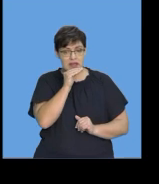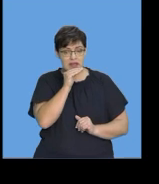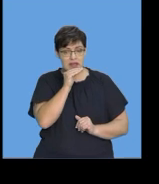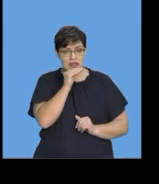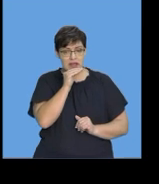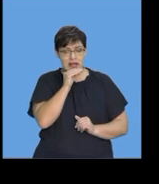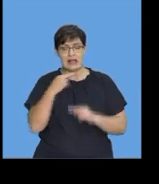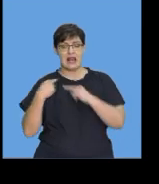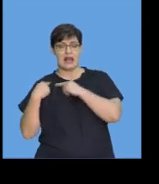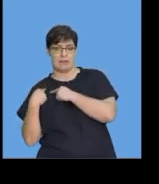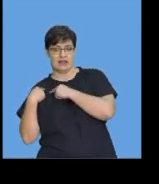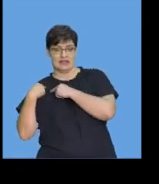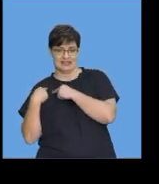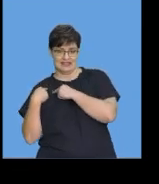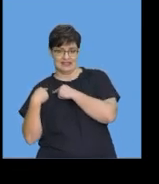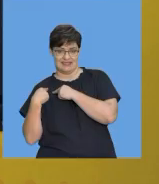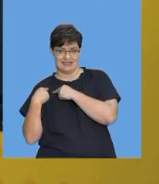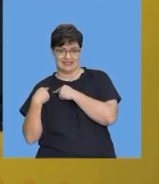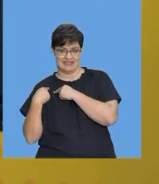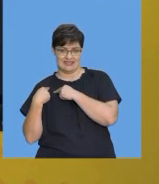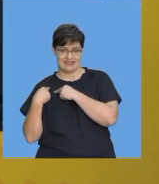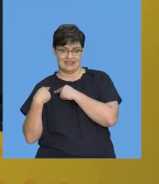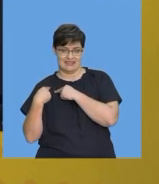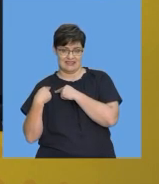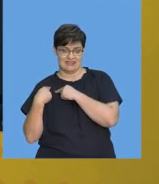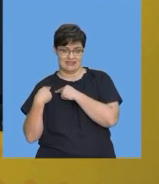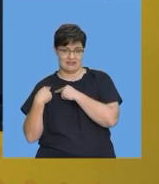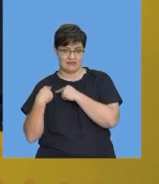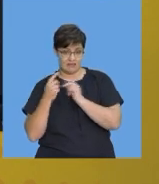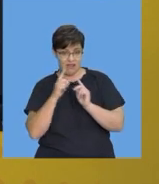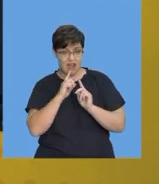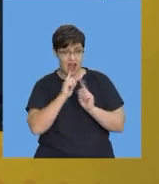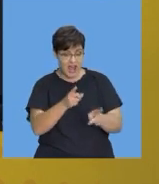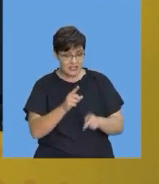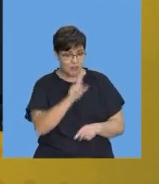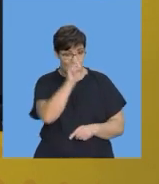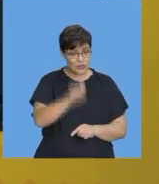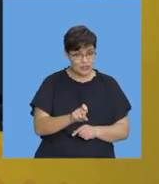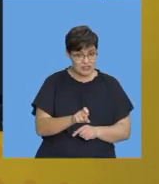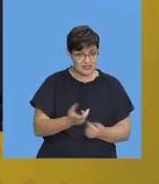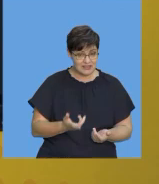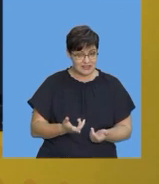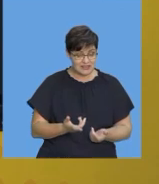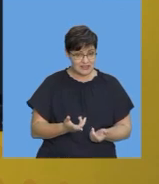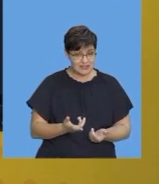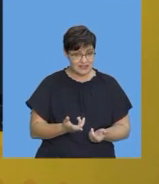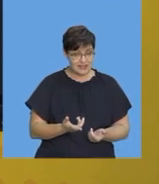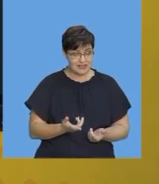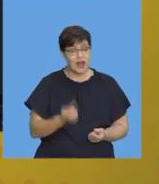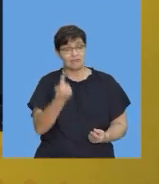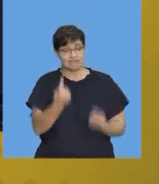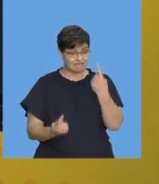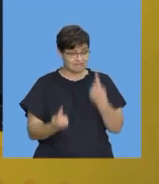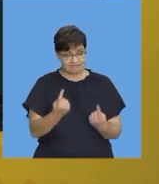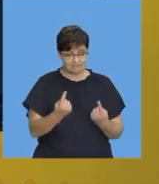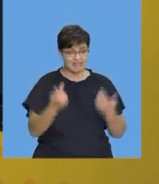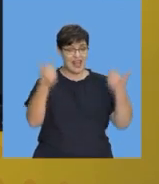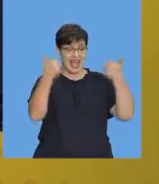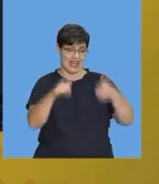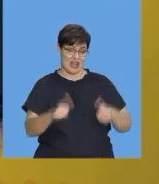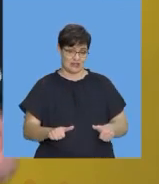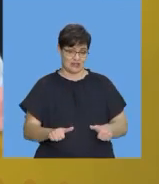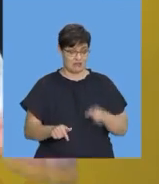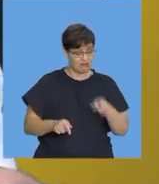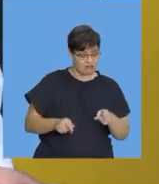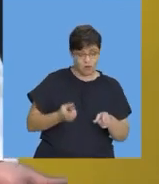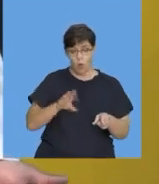meaning that it's a liability. Does this answer my initial question? What type of an account is